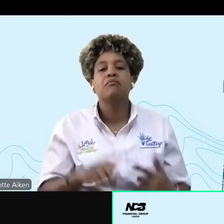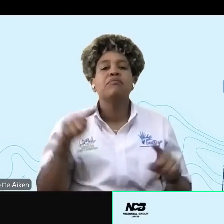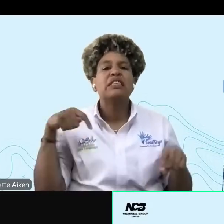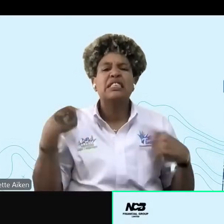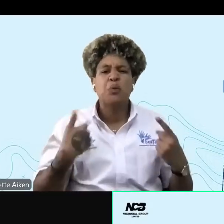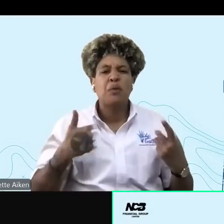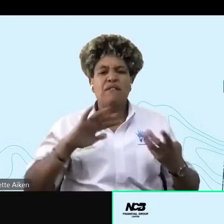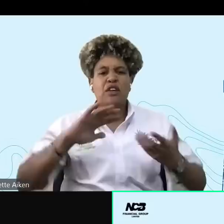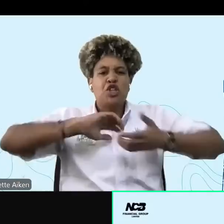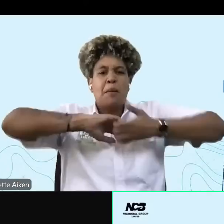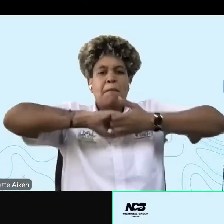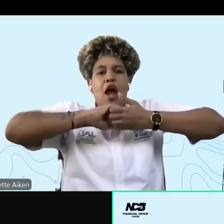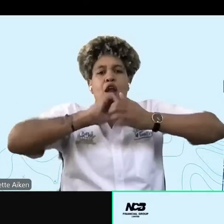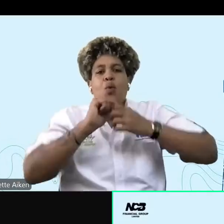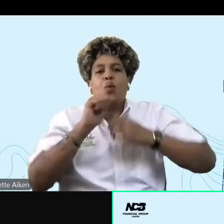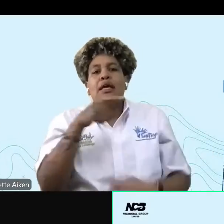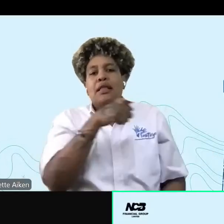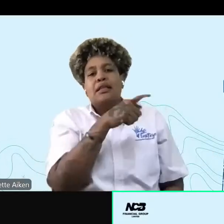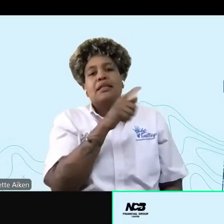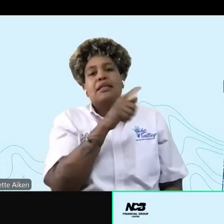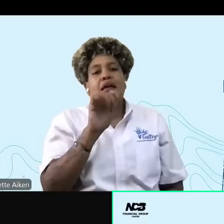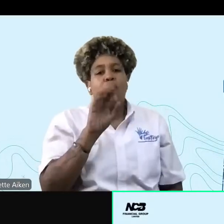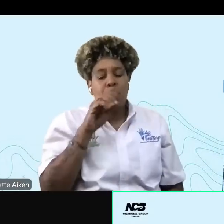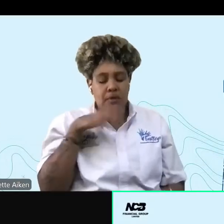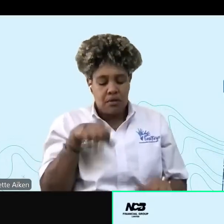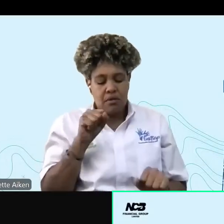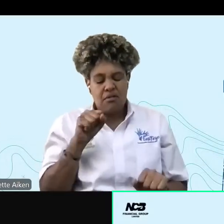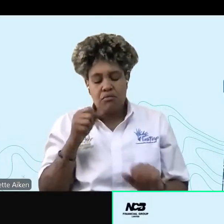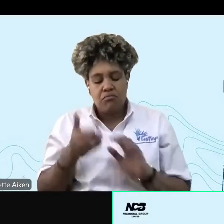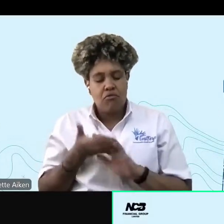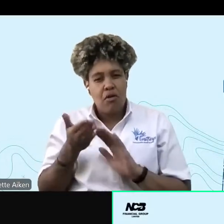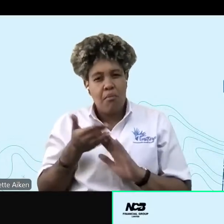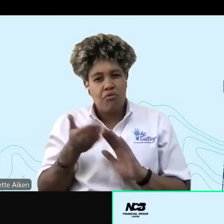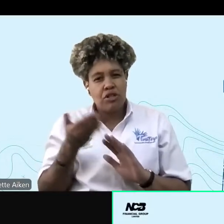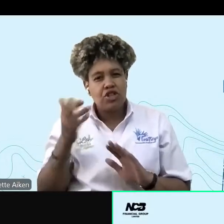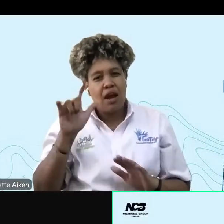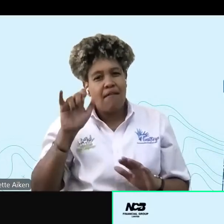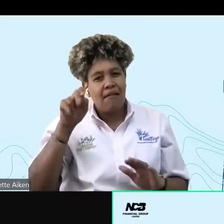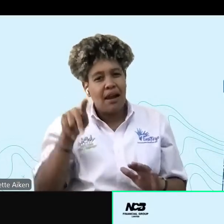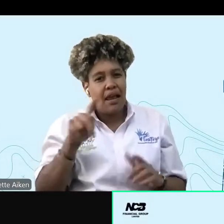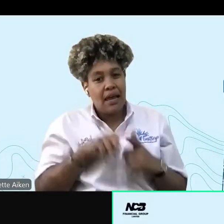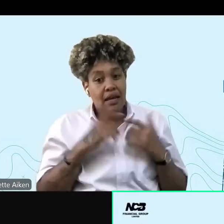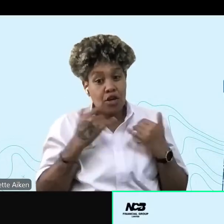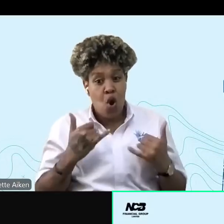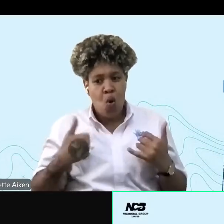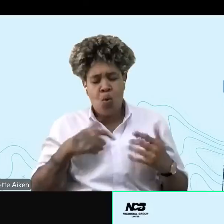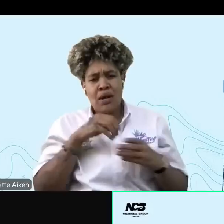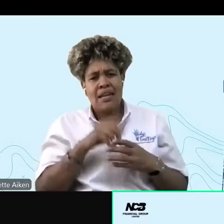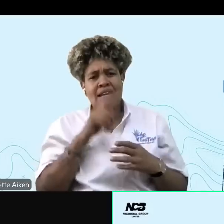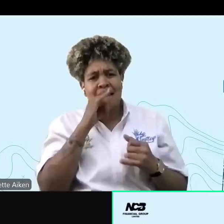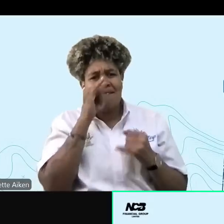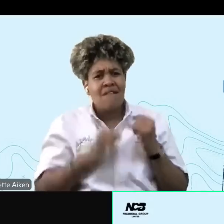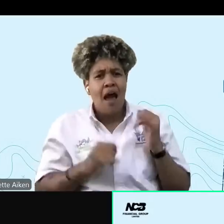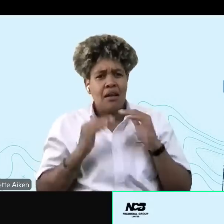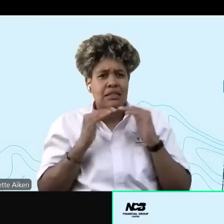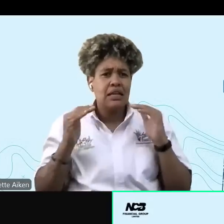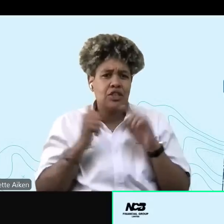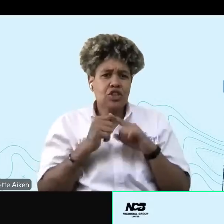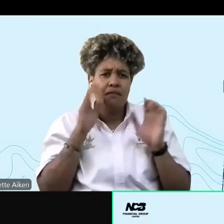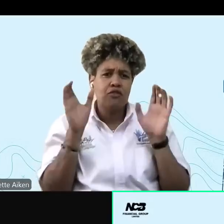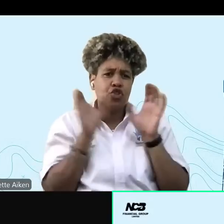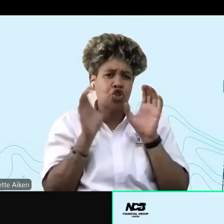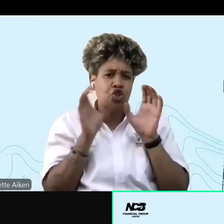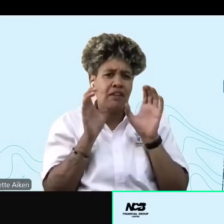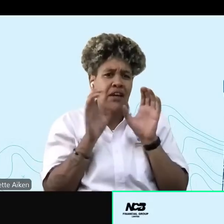have partnered with TFOB to take over the operations of Link. Right now, we are in the final stages of